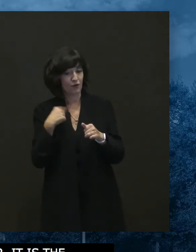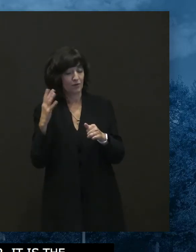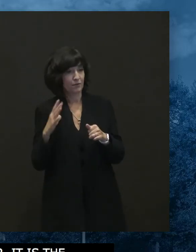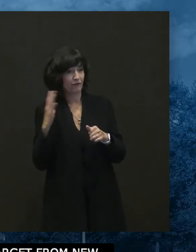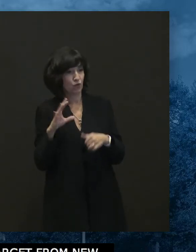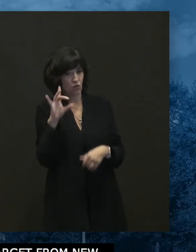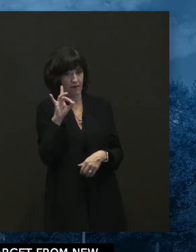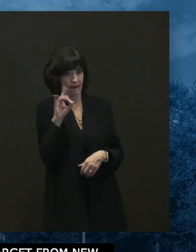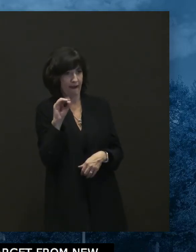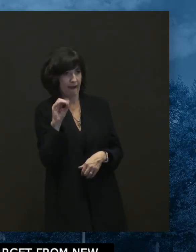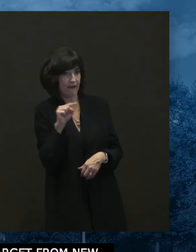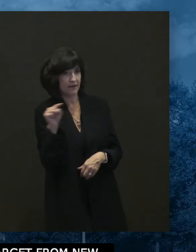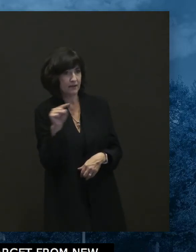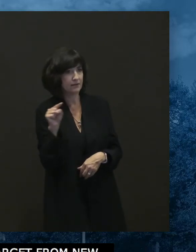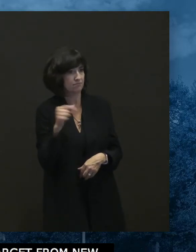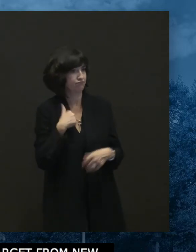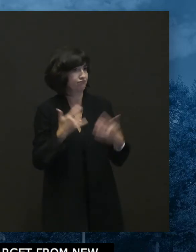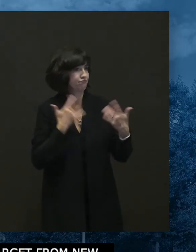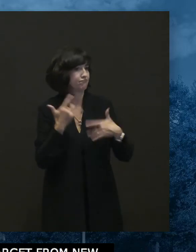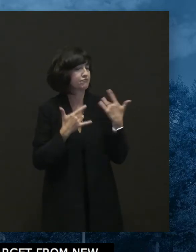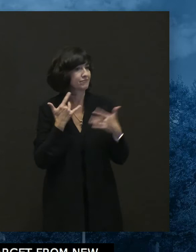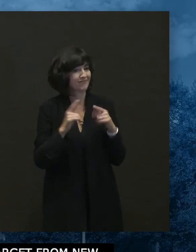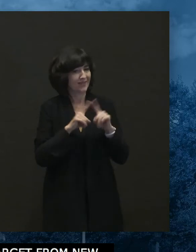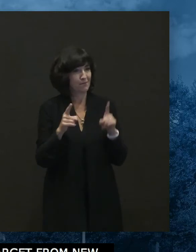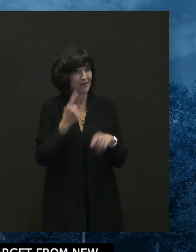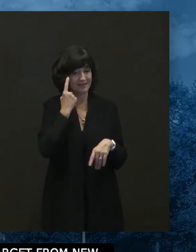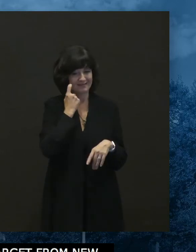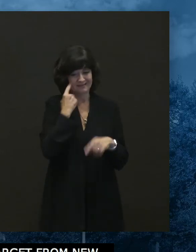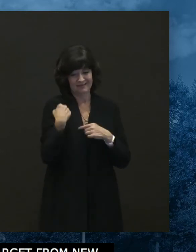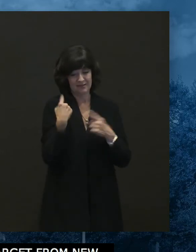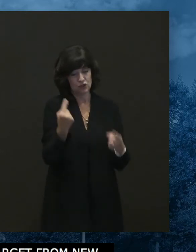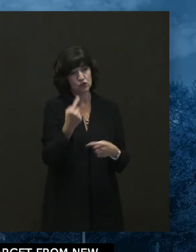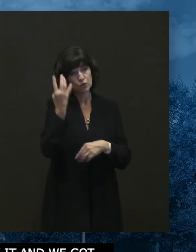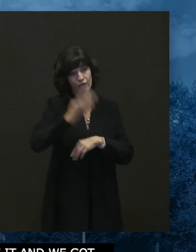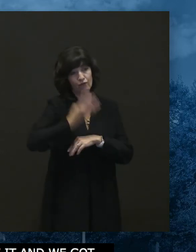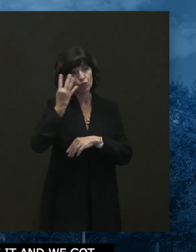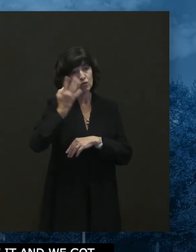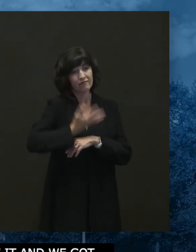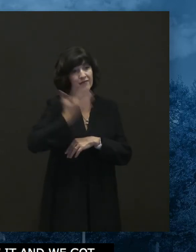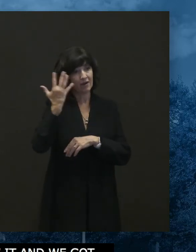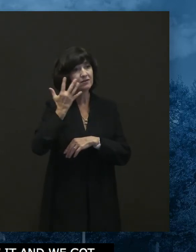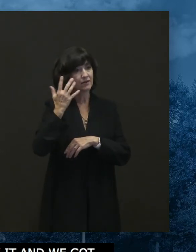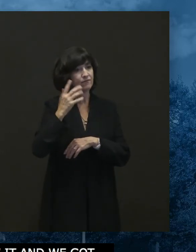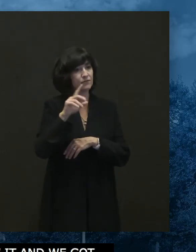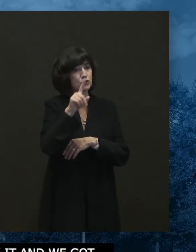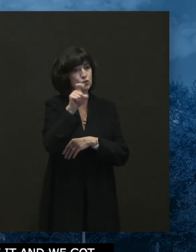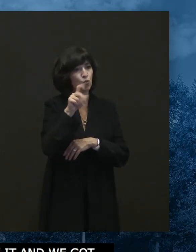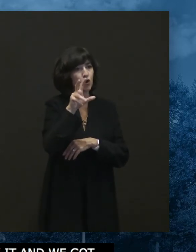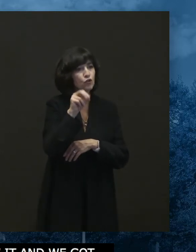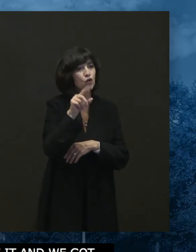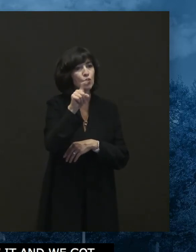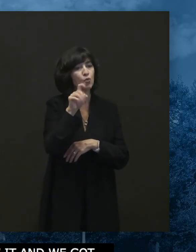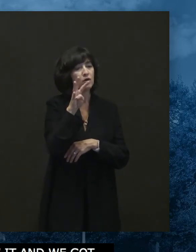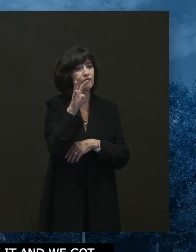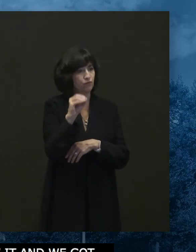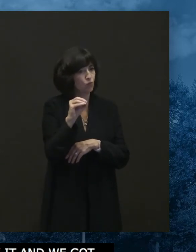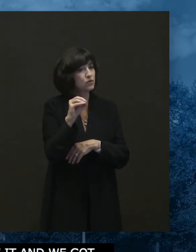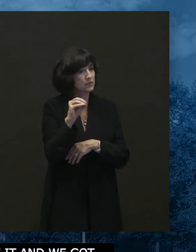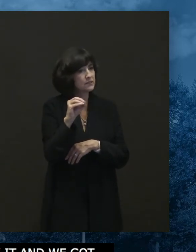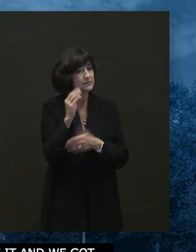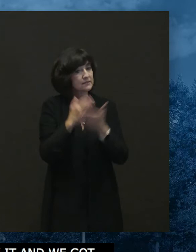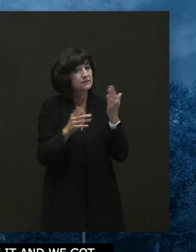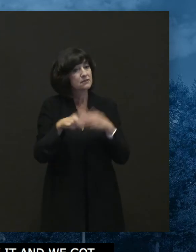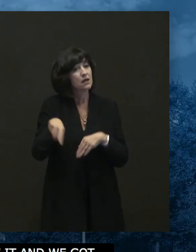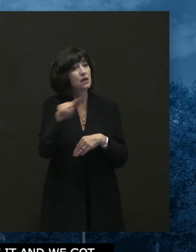now just the last 4 or 5 days in the 130s, 140s, and some of that were tests